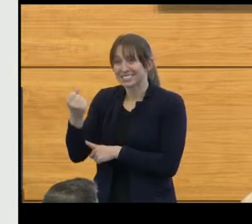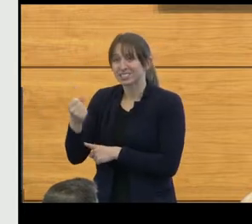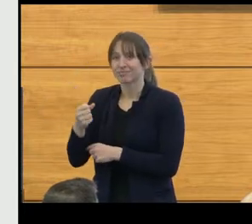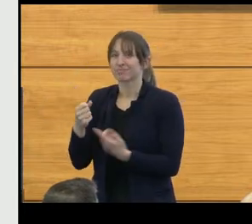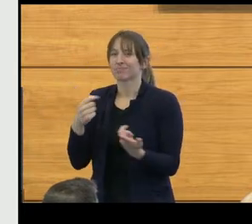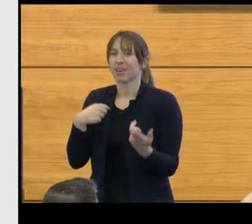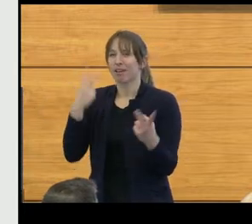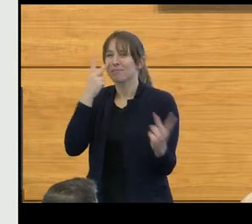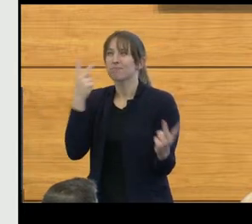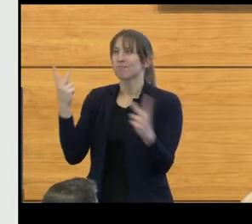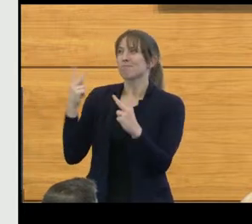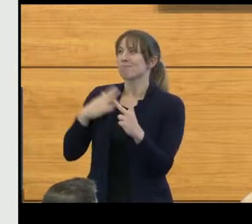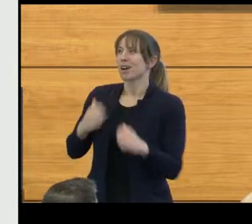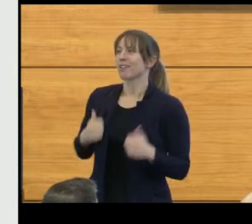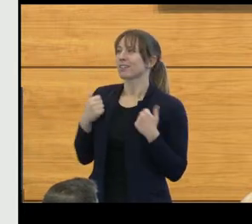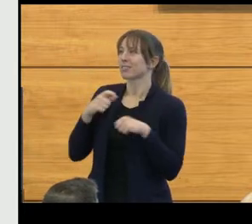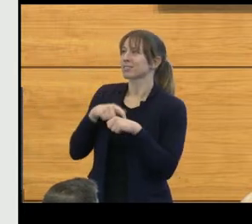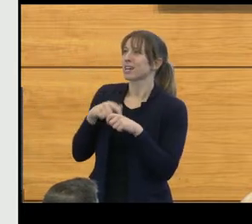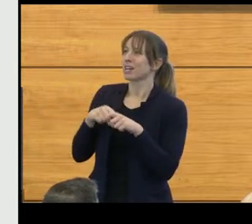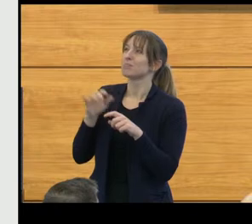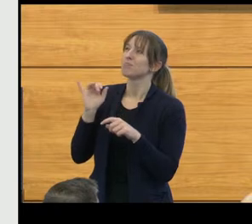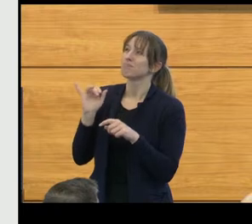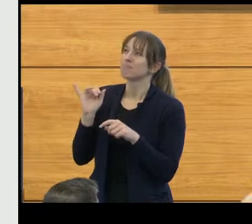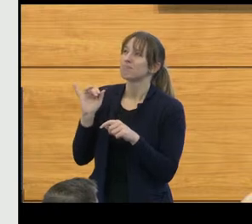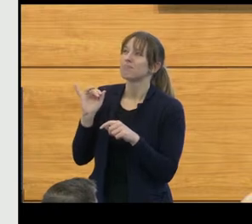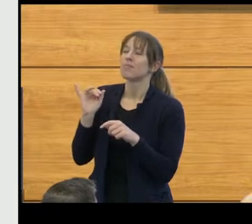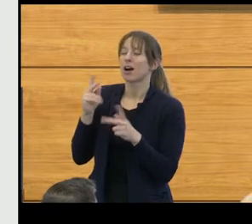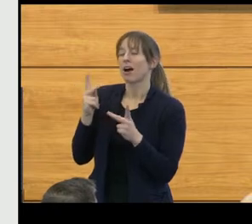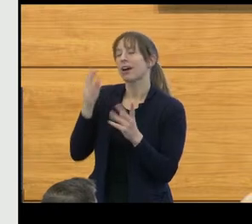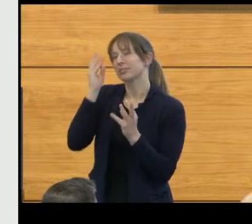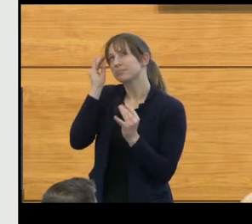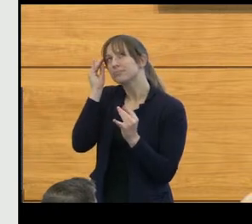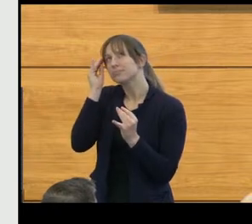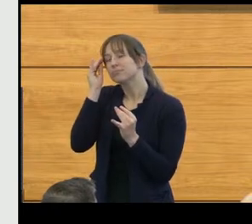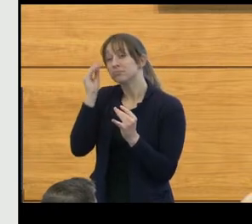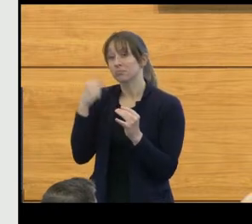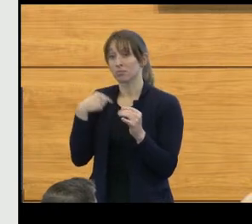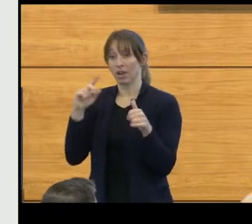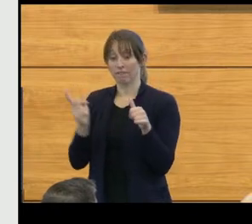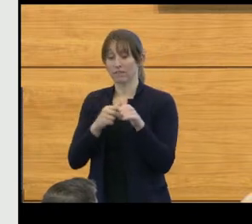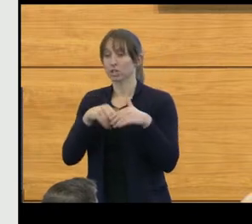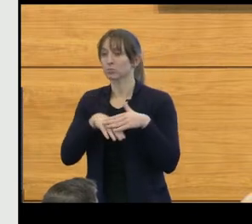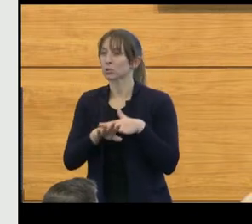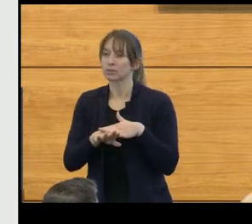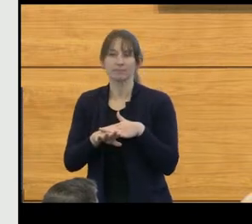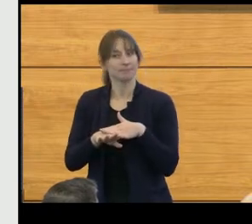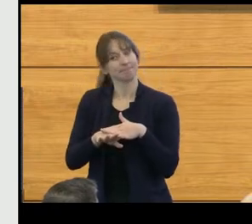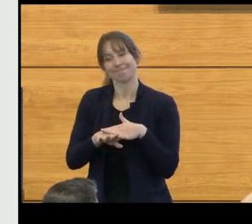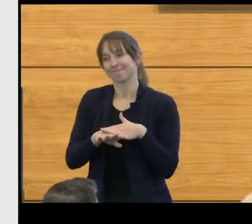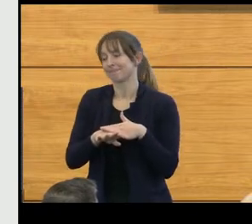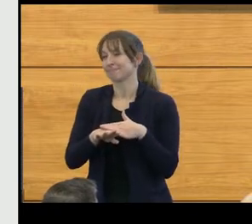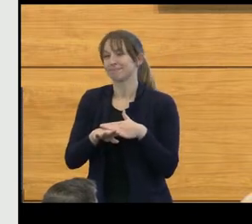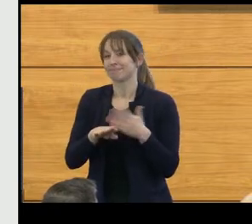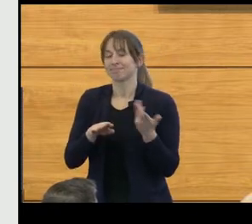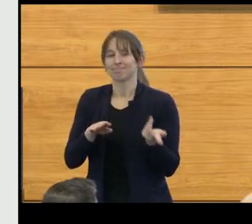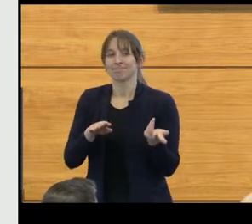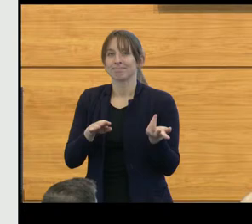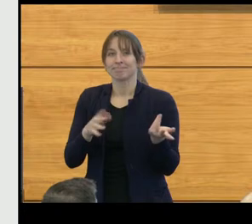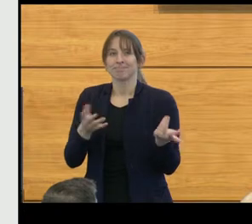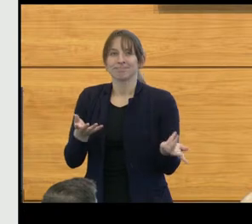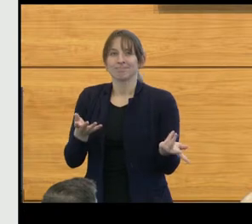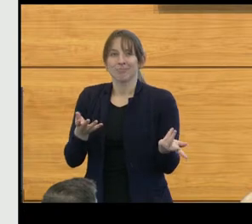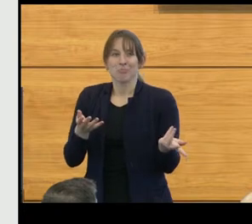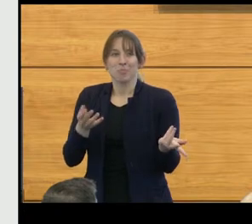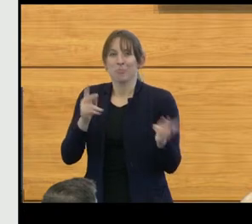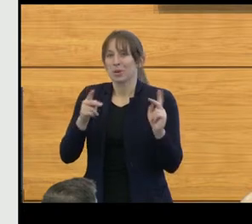my own lifetime an understanding of that. When I was first born, there was really not a good knowledge as to what was